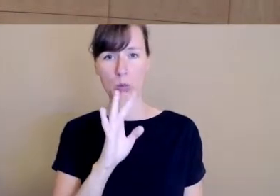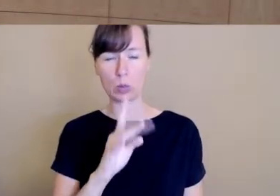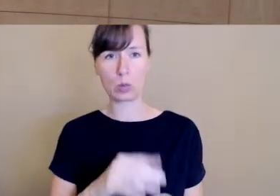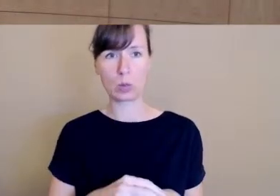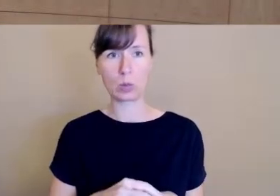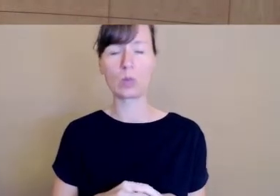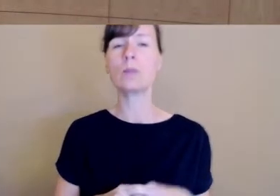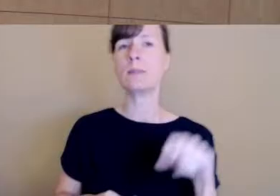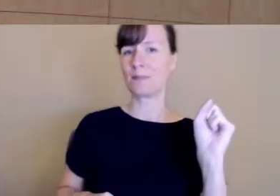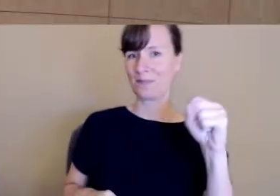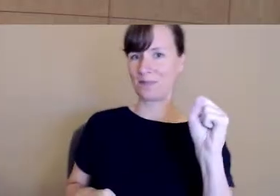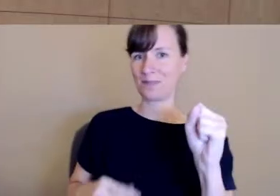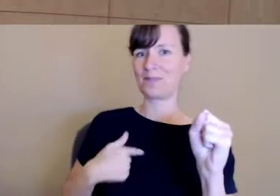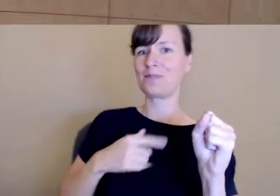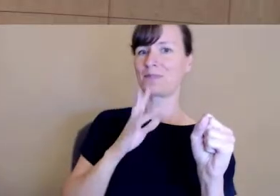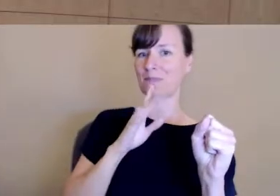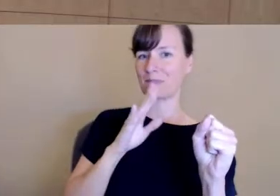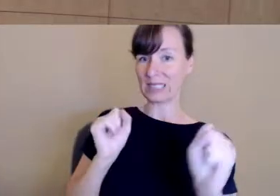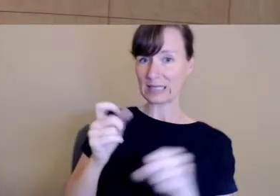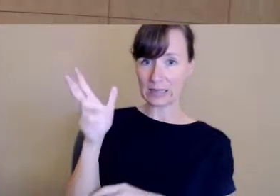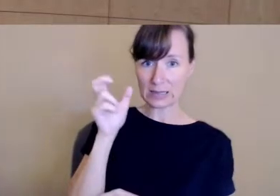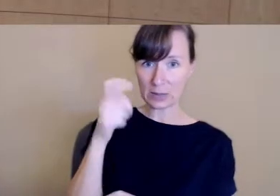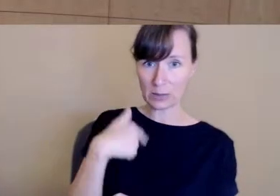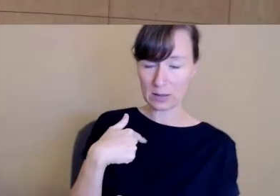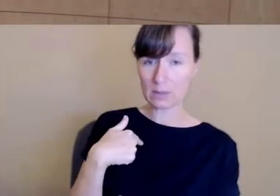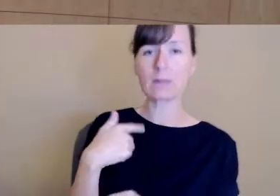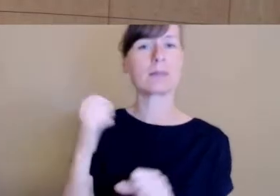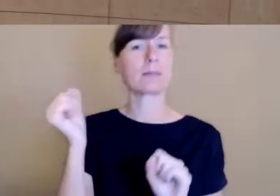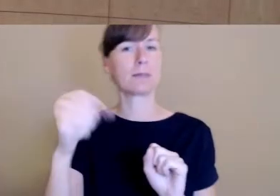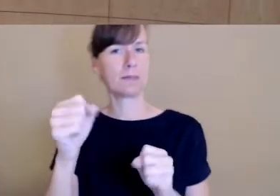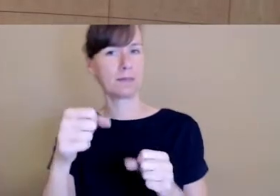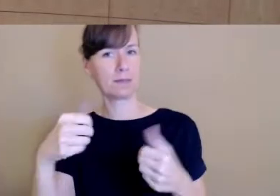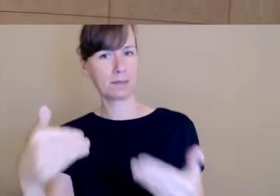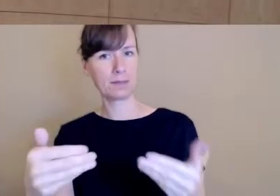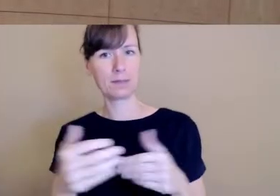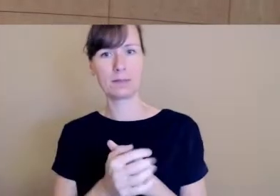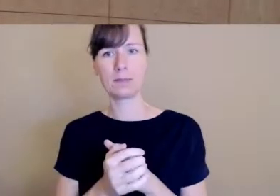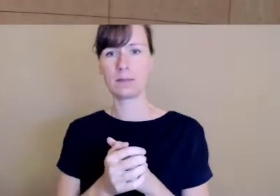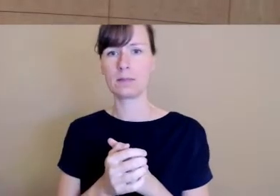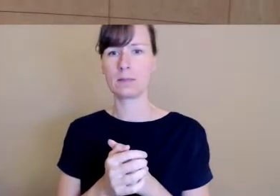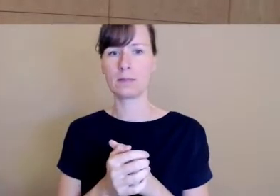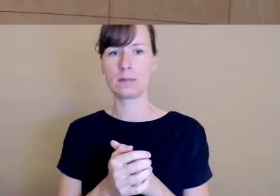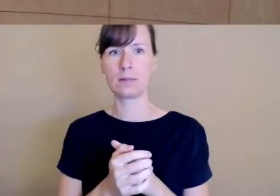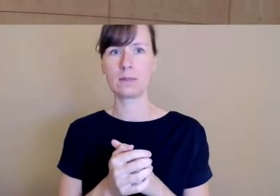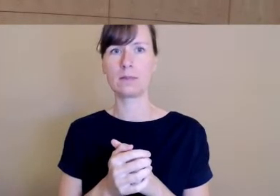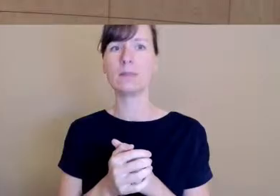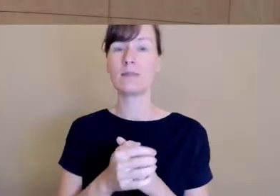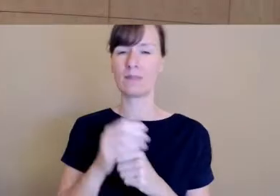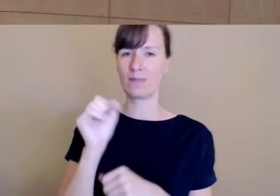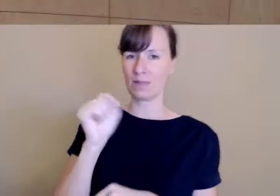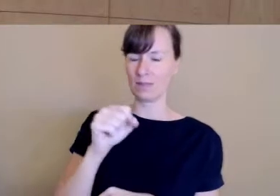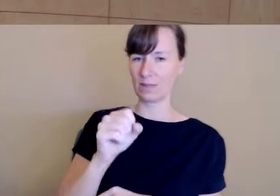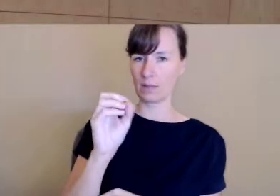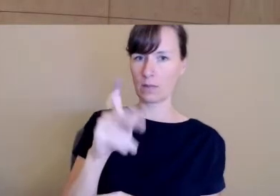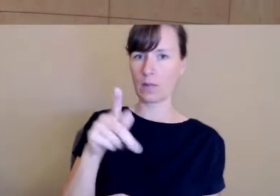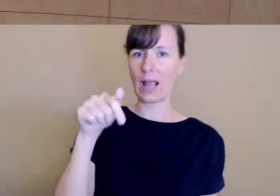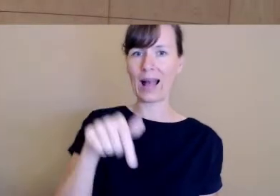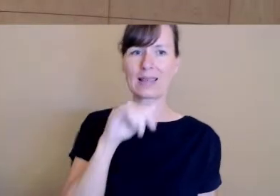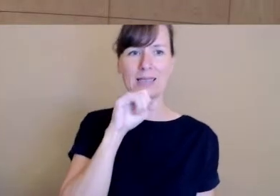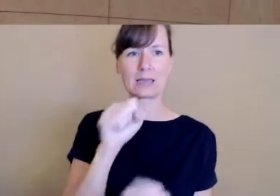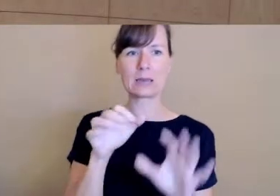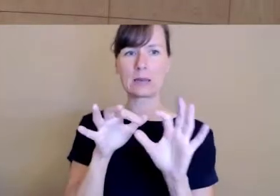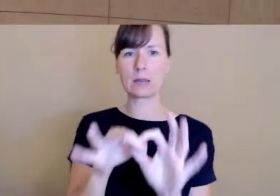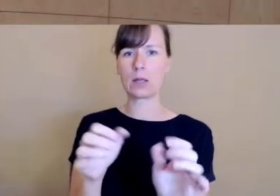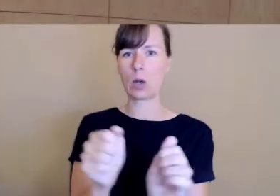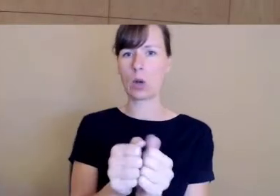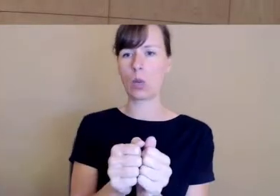Yes, I am able to speak. Can you hear me? Yes, please go ahead. Yes, this is in regard to the